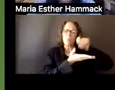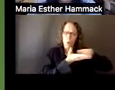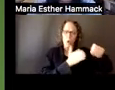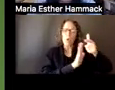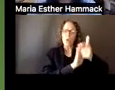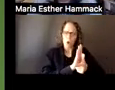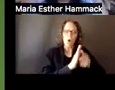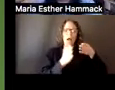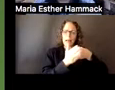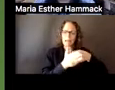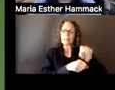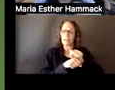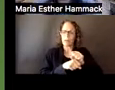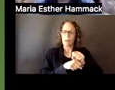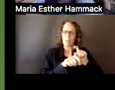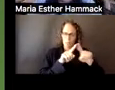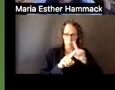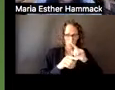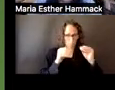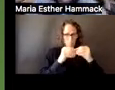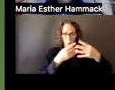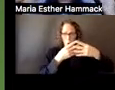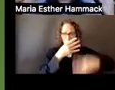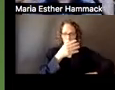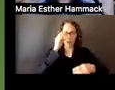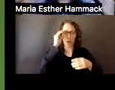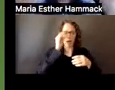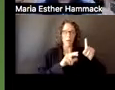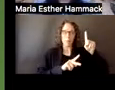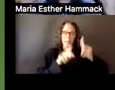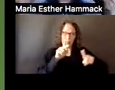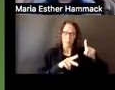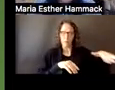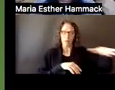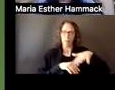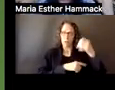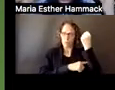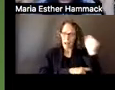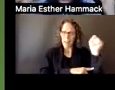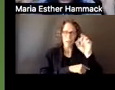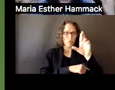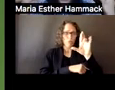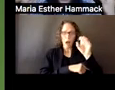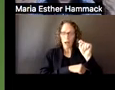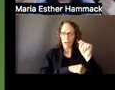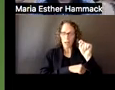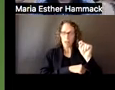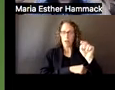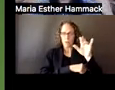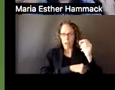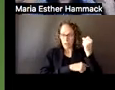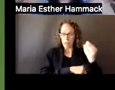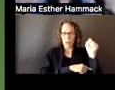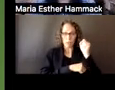anti-slavery, you know, Mexican officials, Mexican people were often writing about the institution of